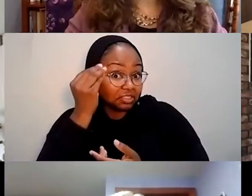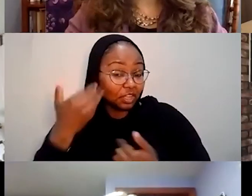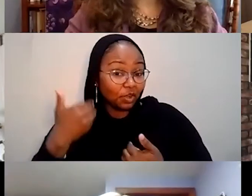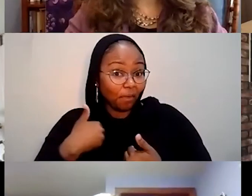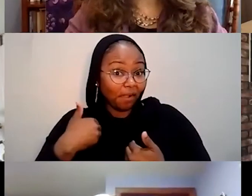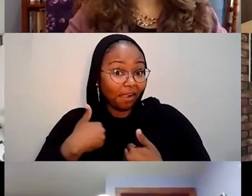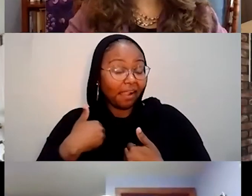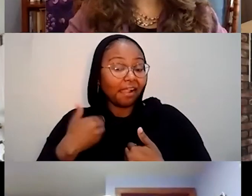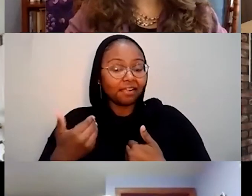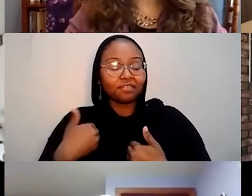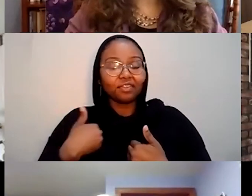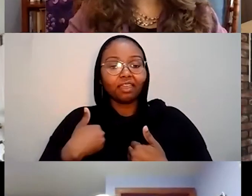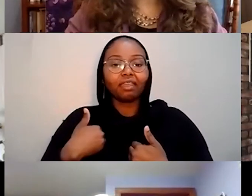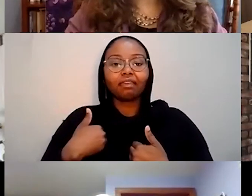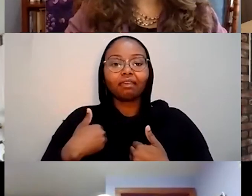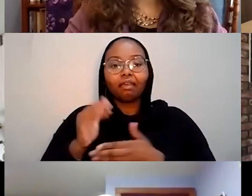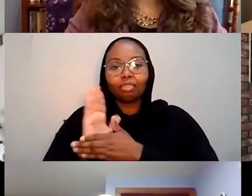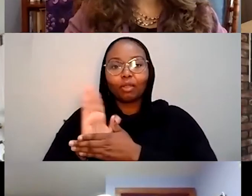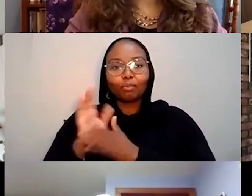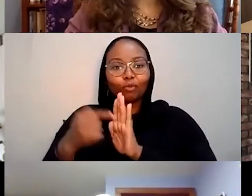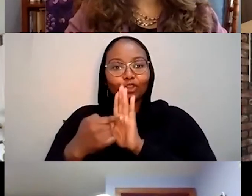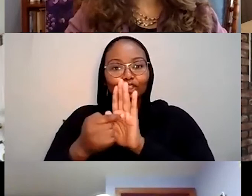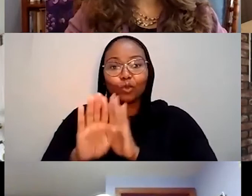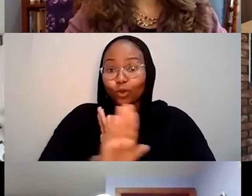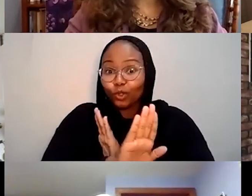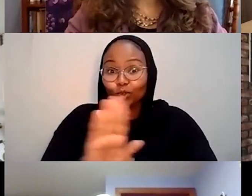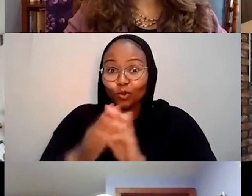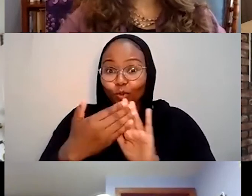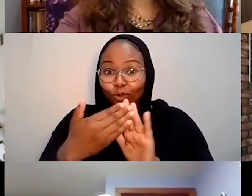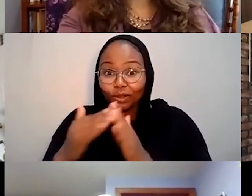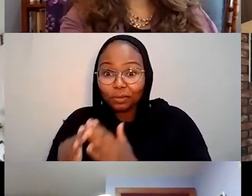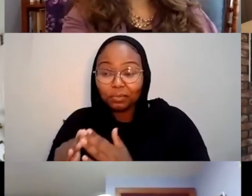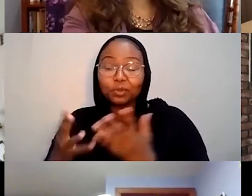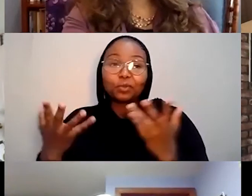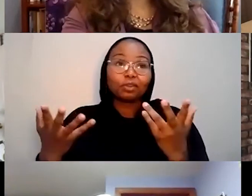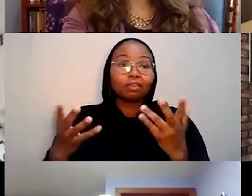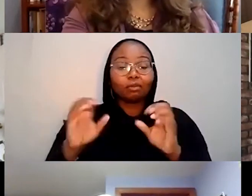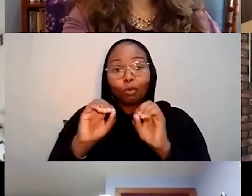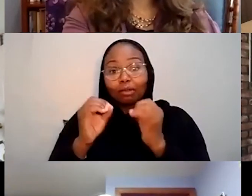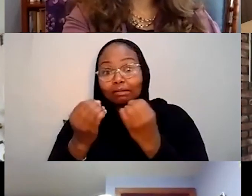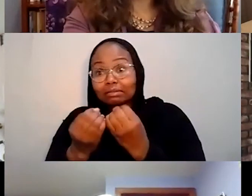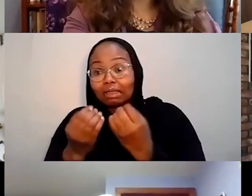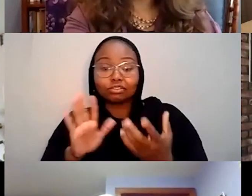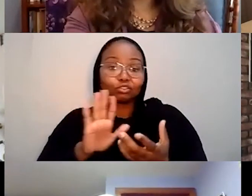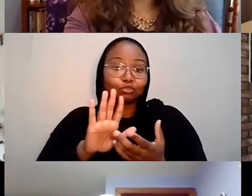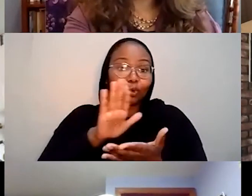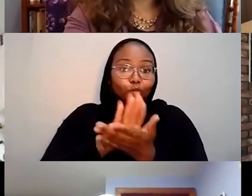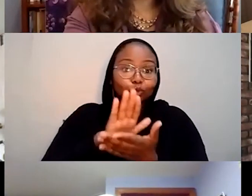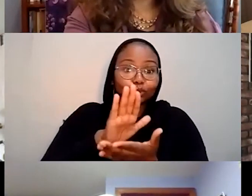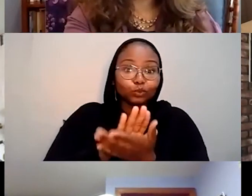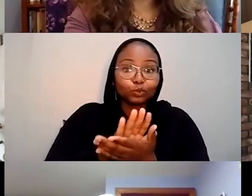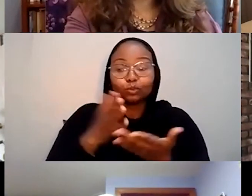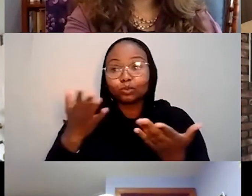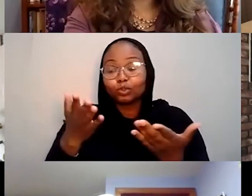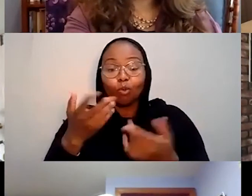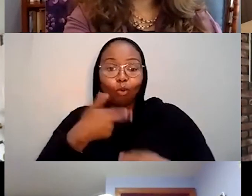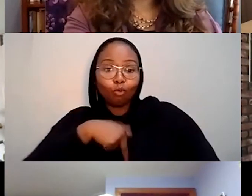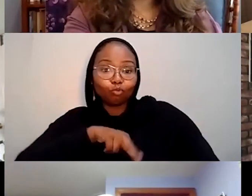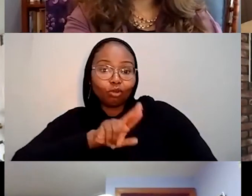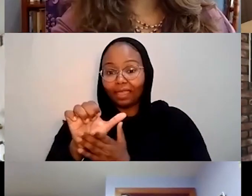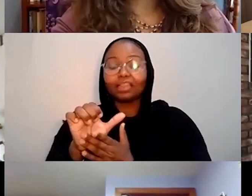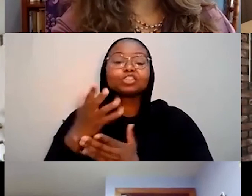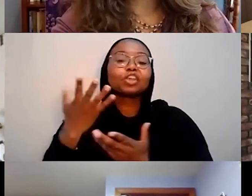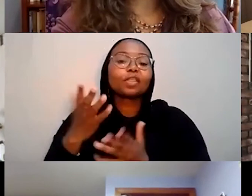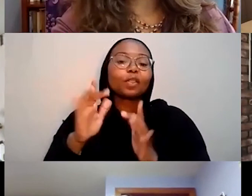Stranger Sister with your community, your organization, your house of worship, your school, your whatever it is. Share the